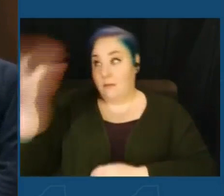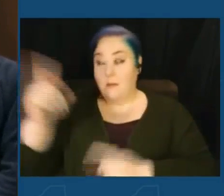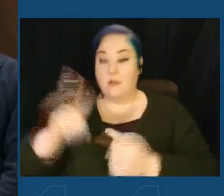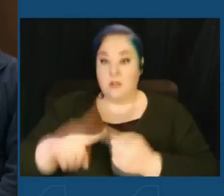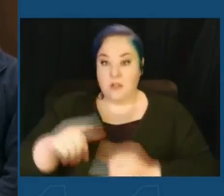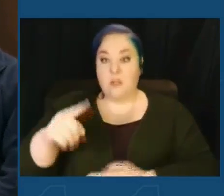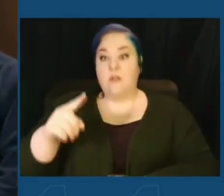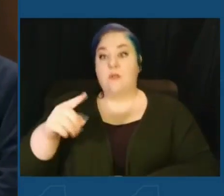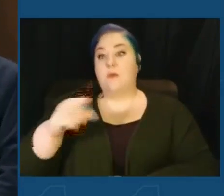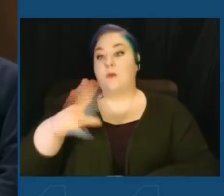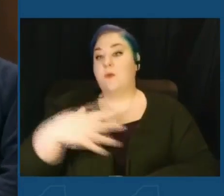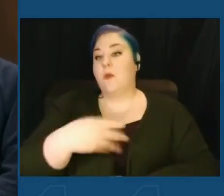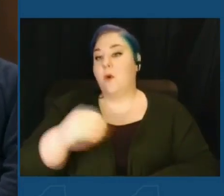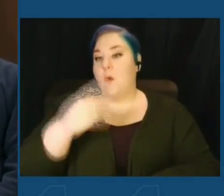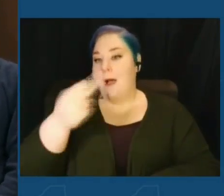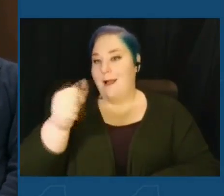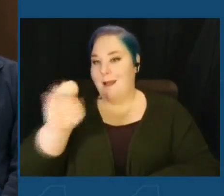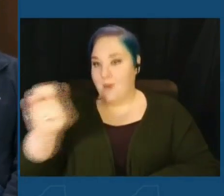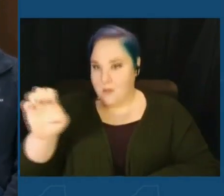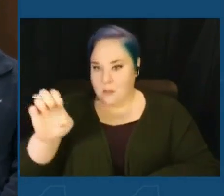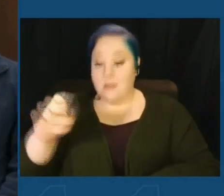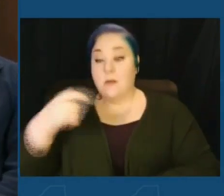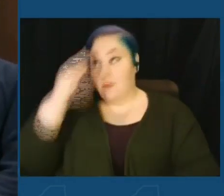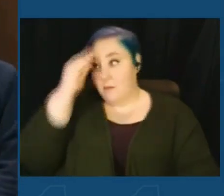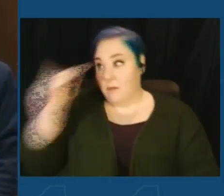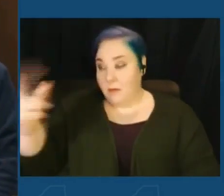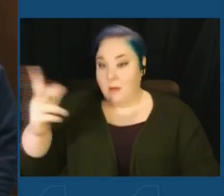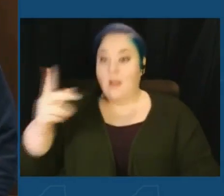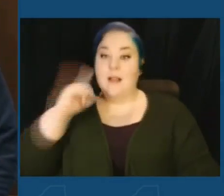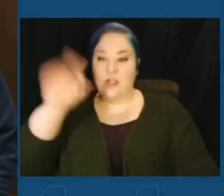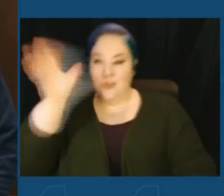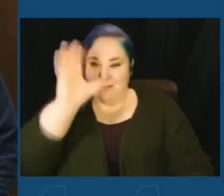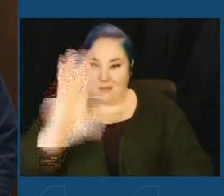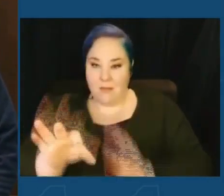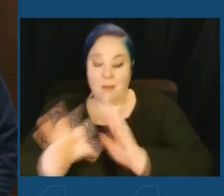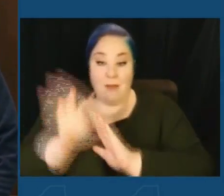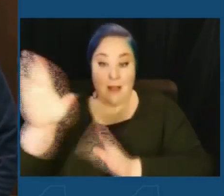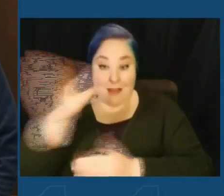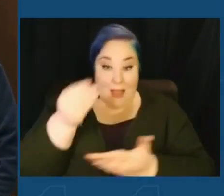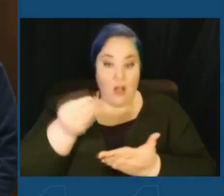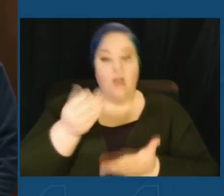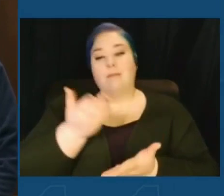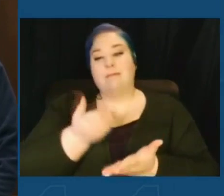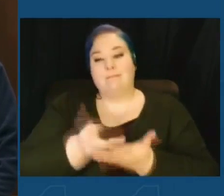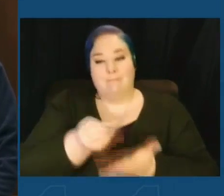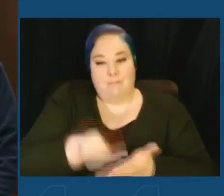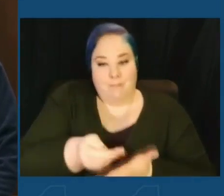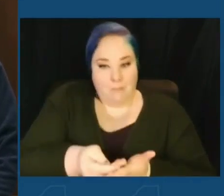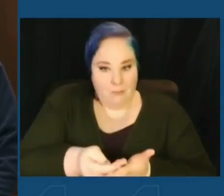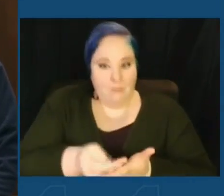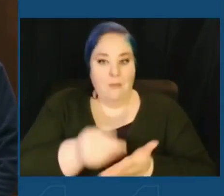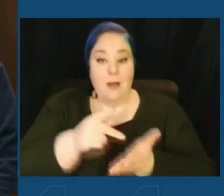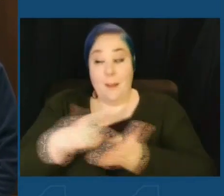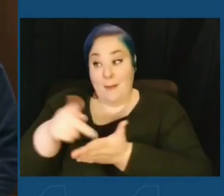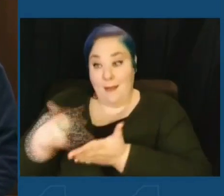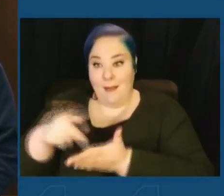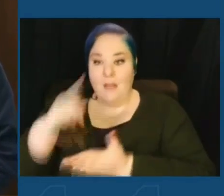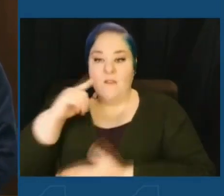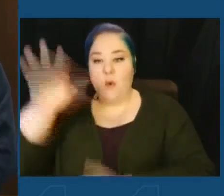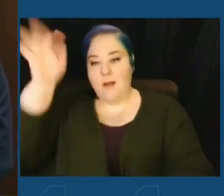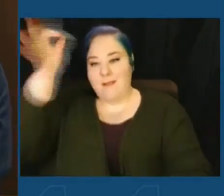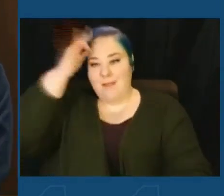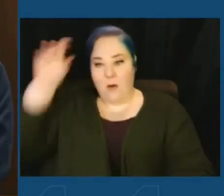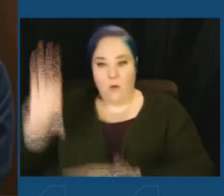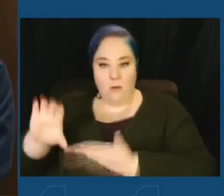to make sure that our localities know to keep track of their expenses in search of reimbursement from the federal government. The White House,